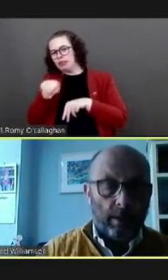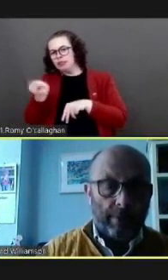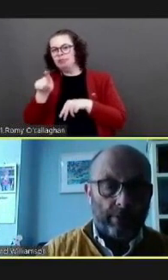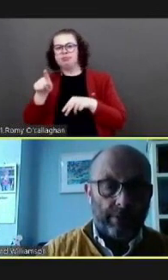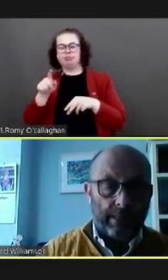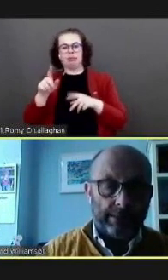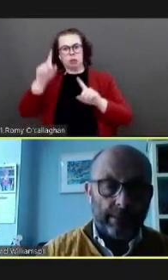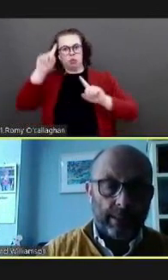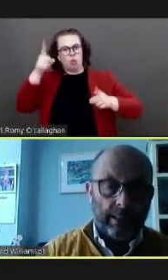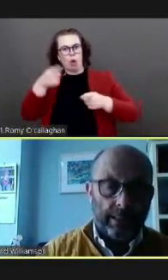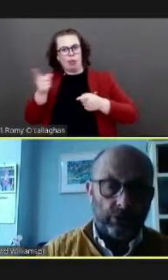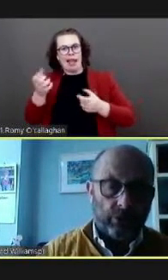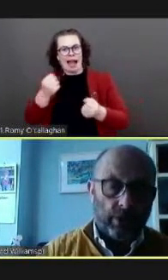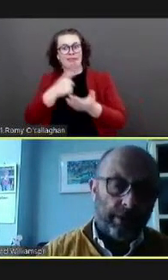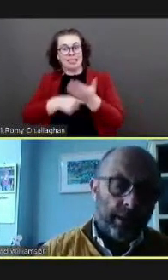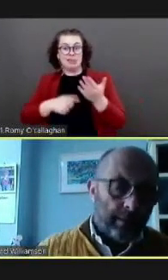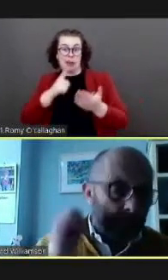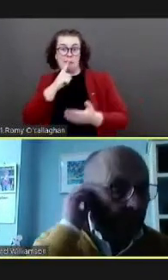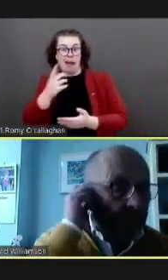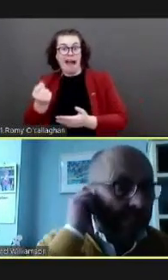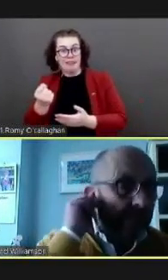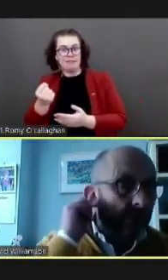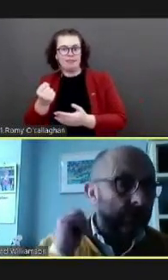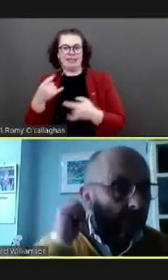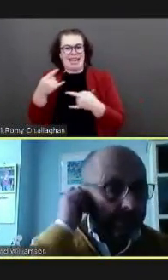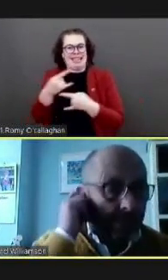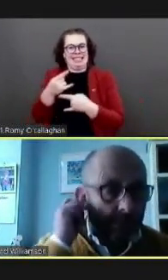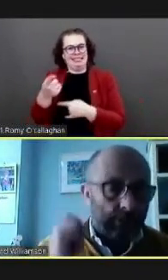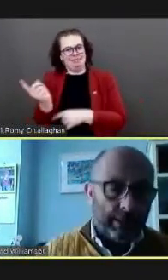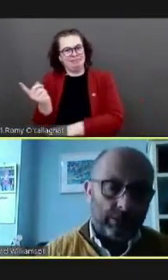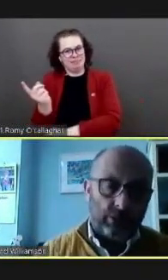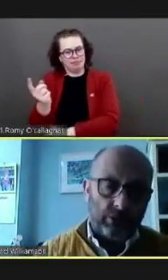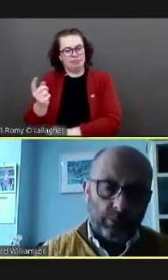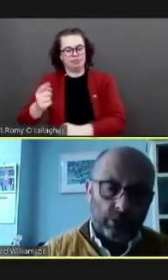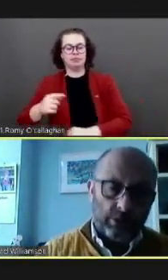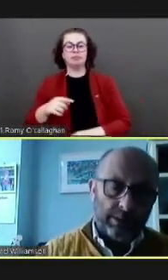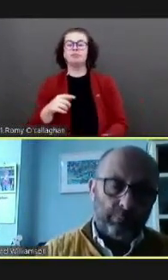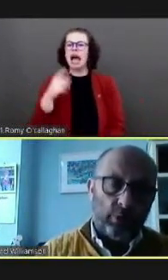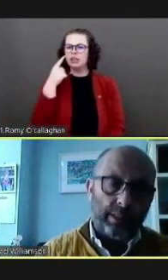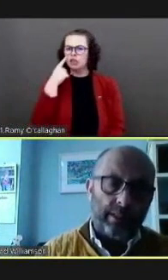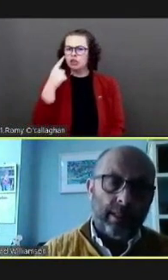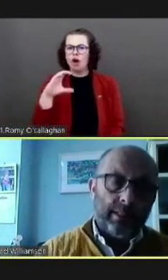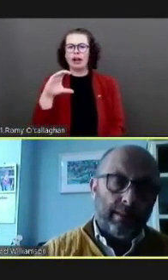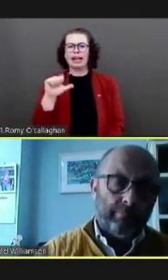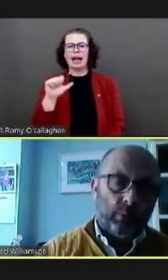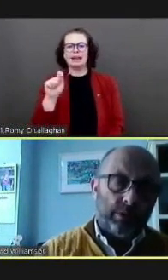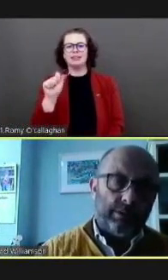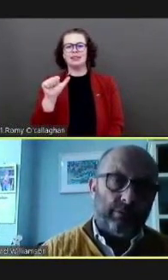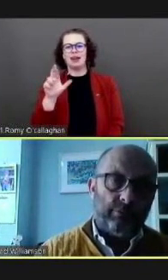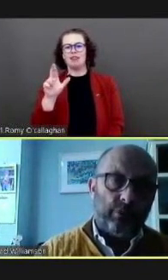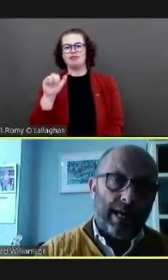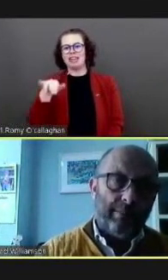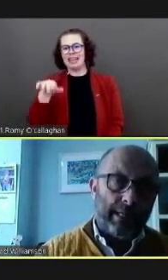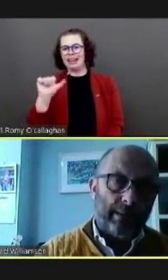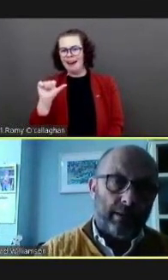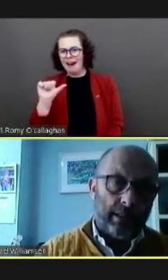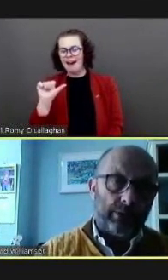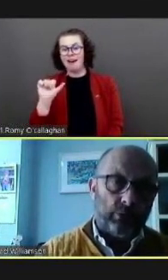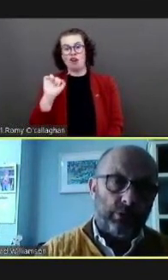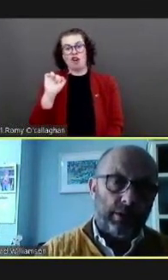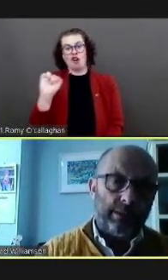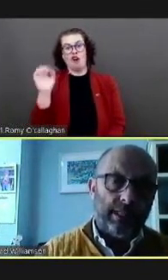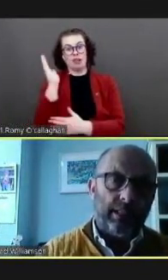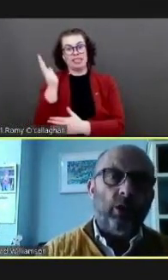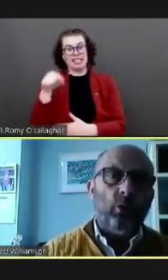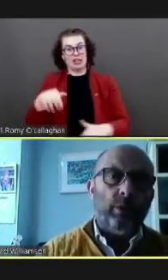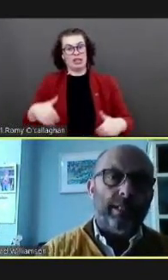more about that later on. But I did note on Katarina's contribution this morning the importance of framing